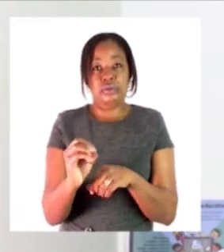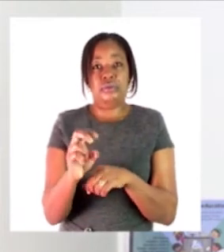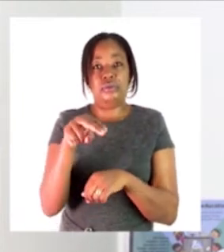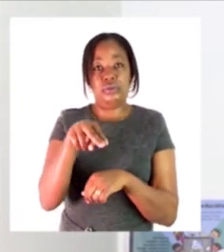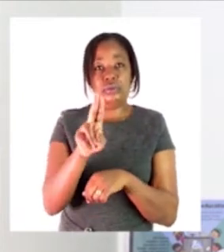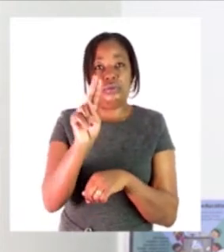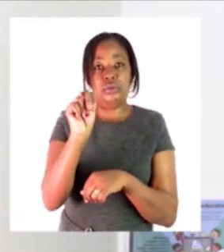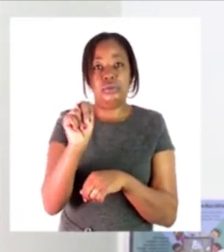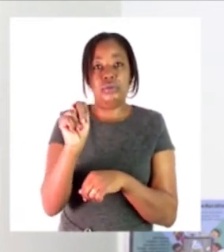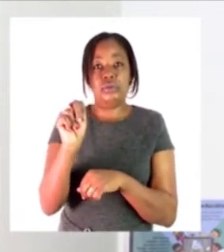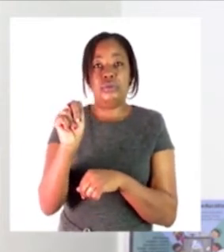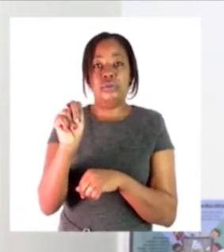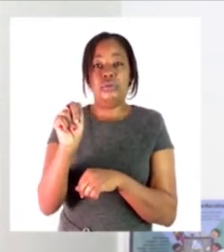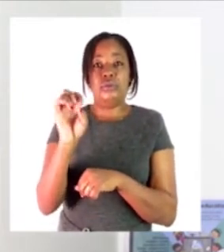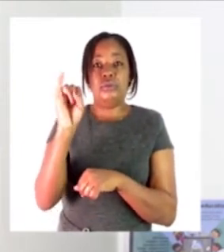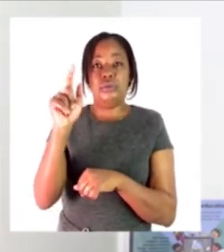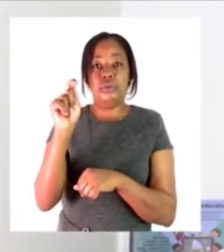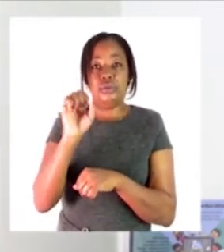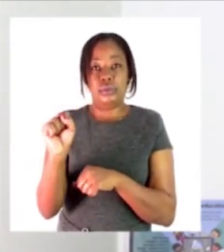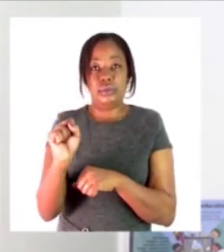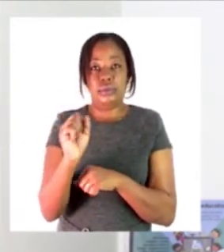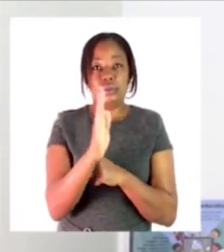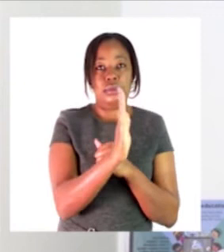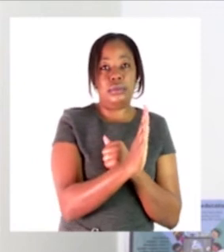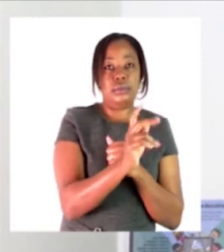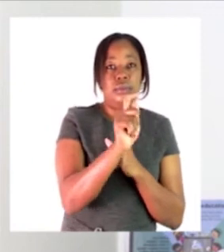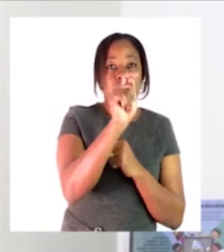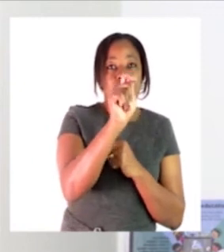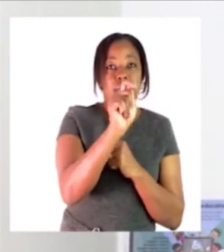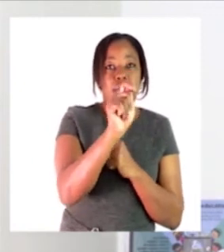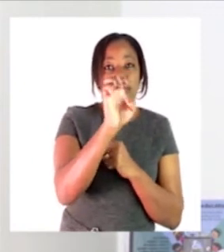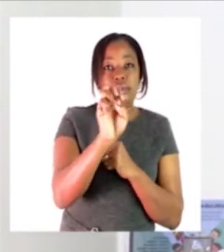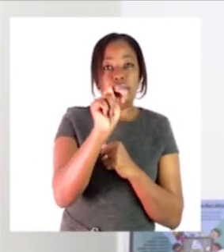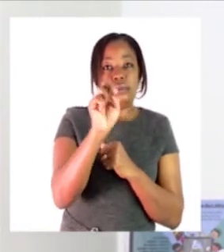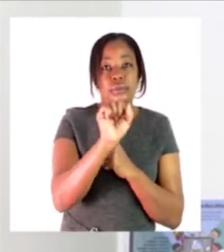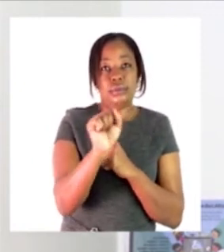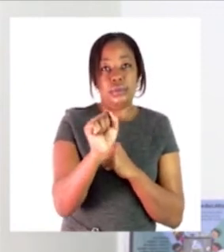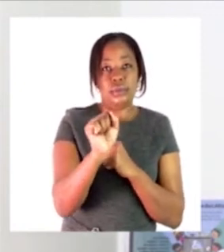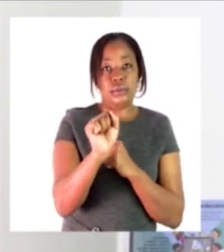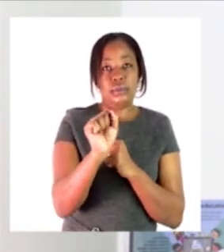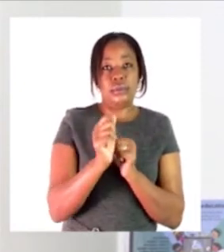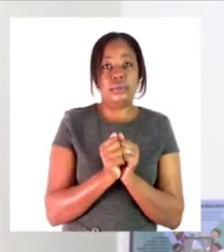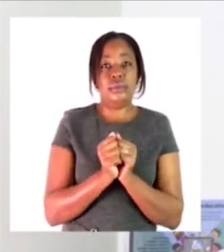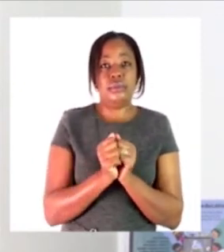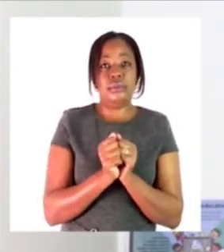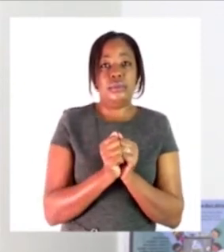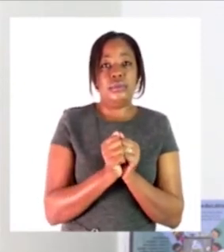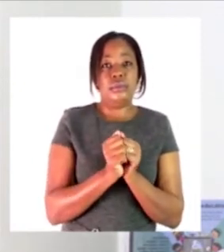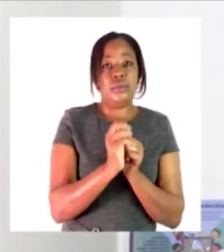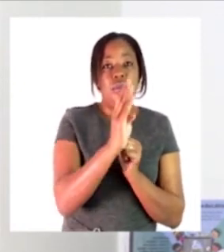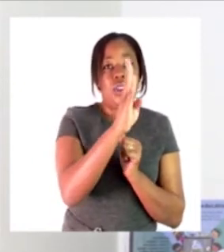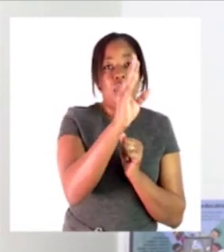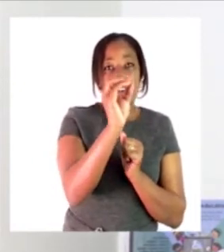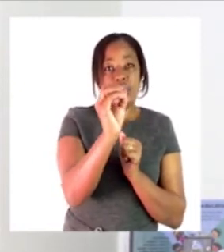units and tens. I have 4 tens, that gives me 40. And